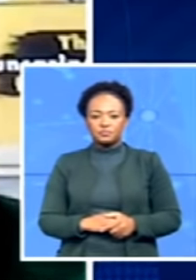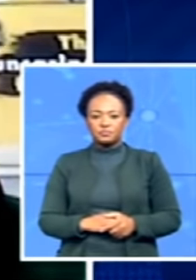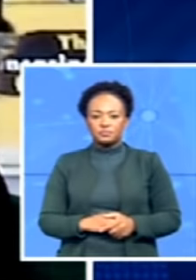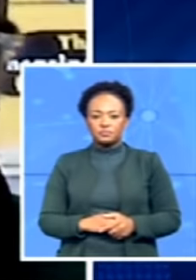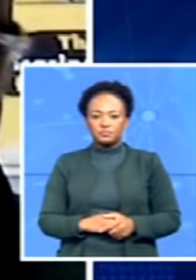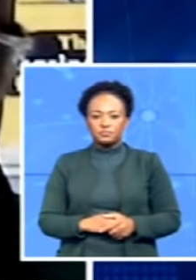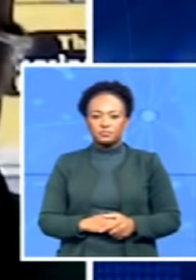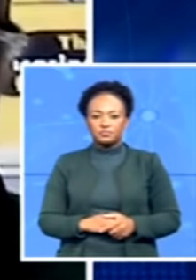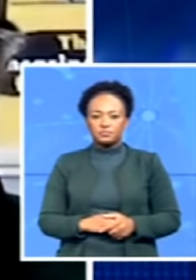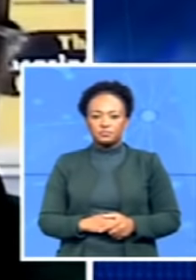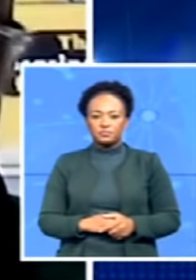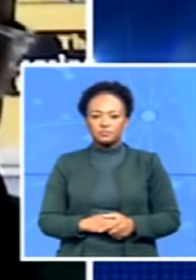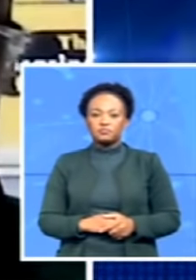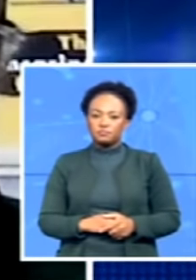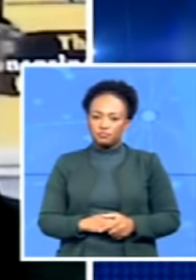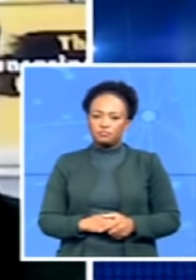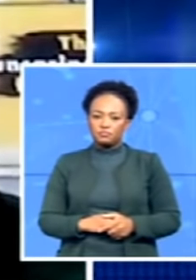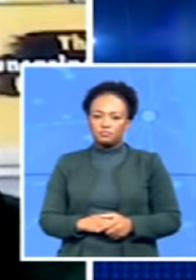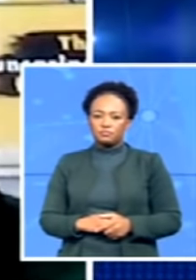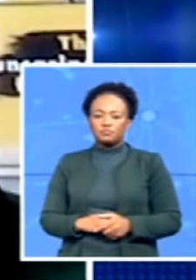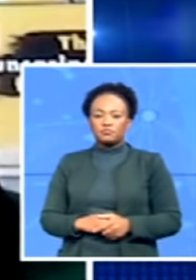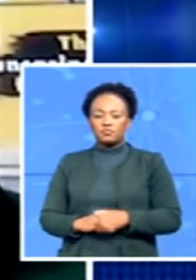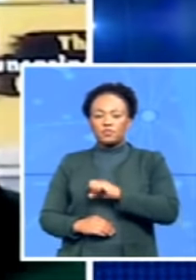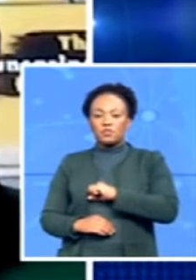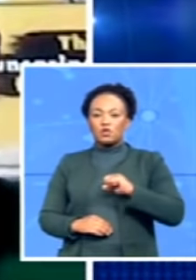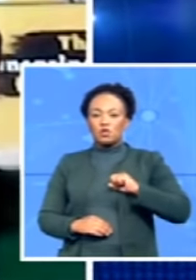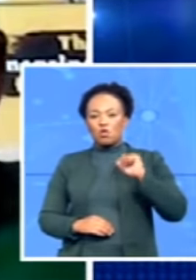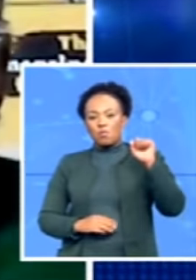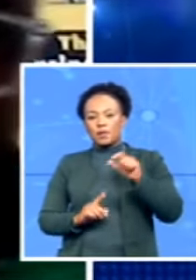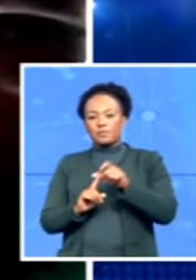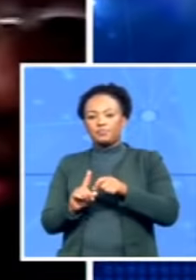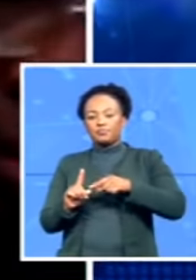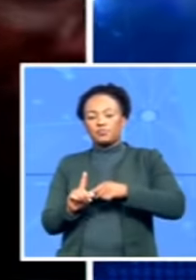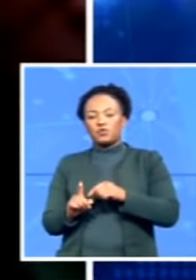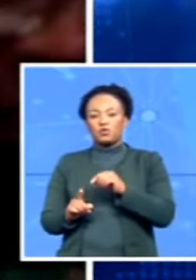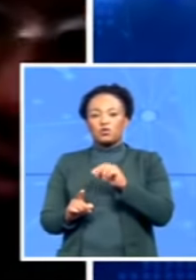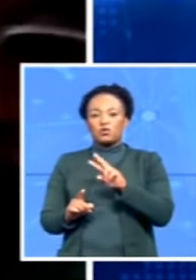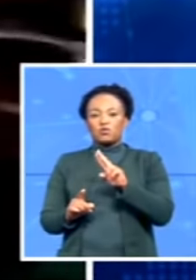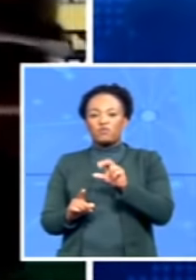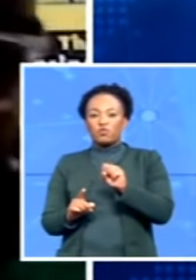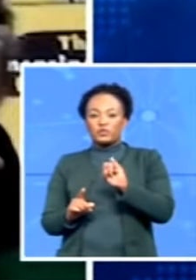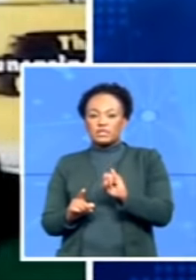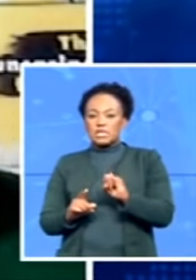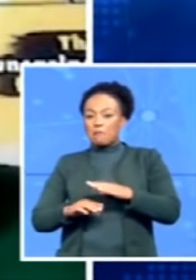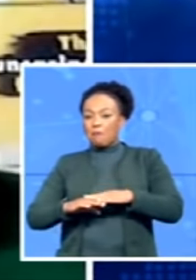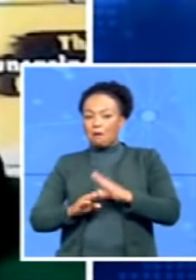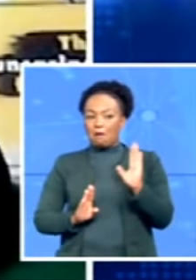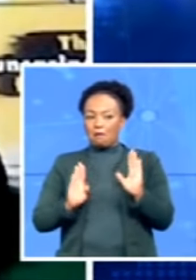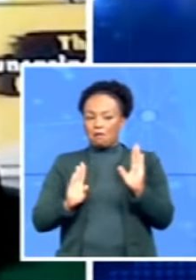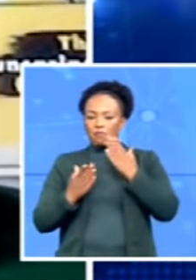Comrade Vusi, can you respond to that? I still see no hands that is coming from any media and